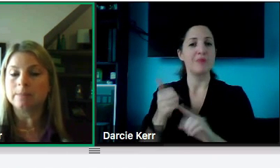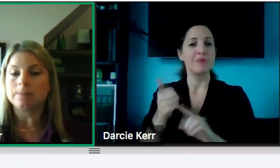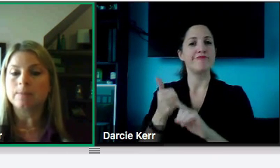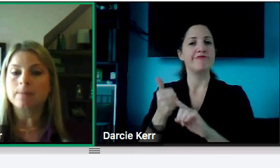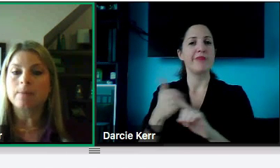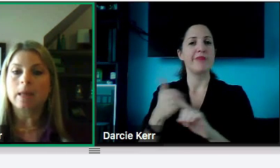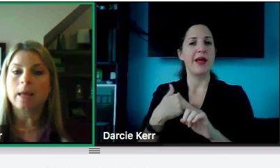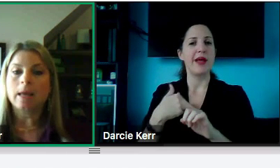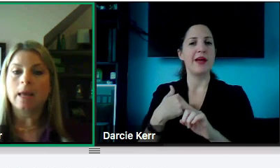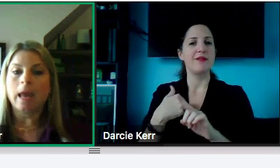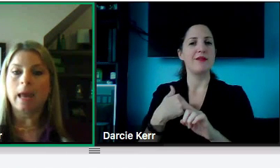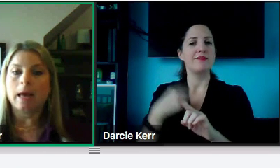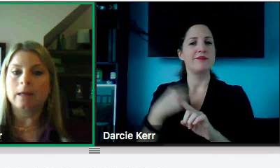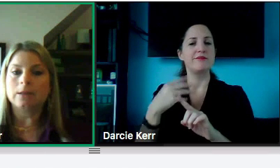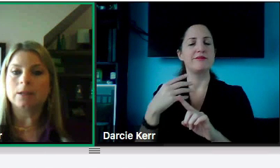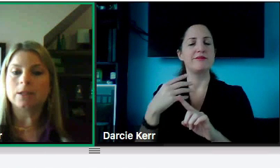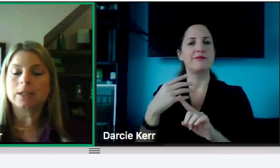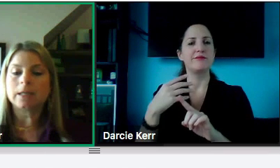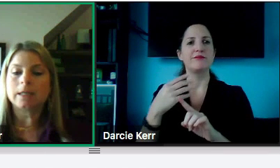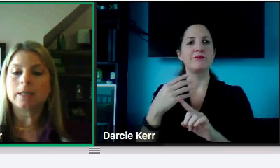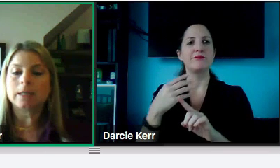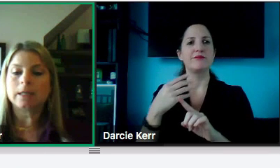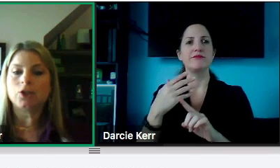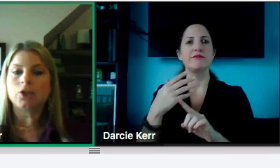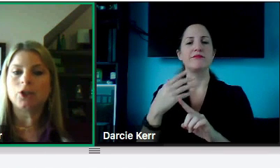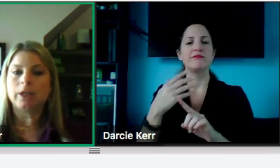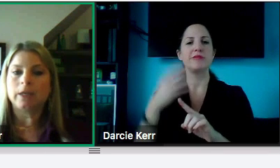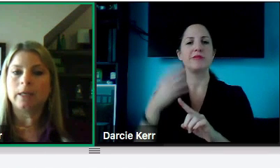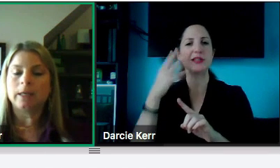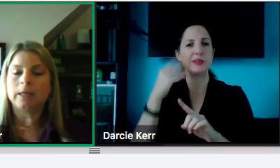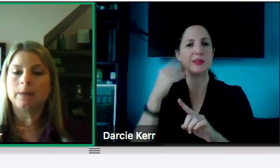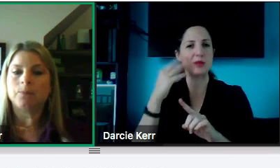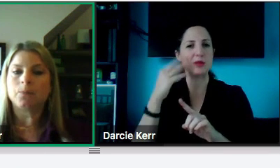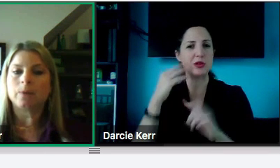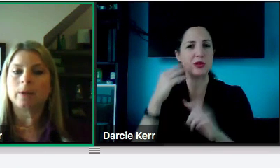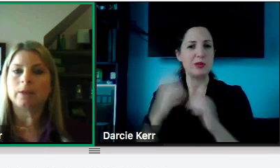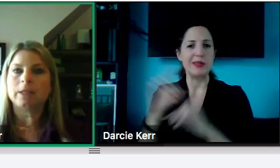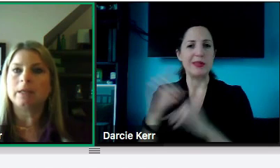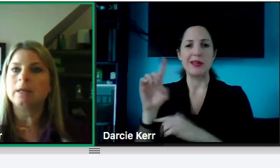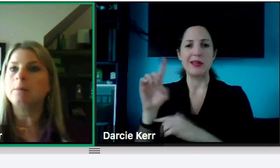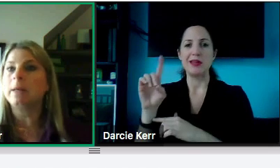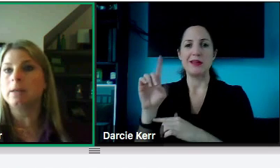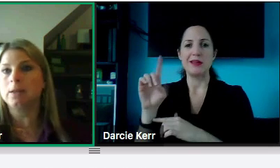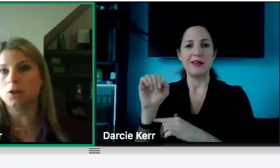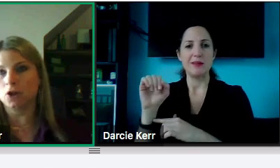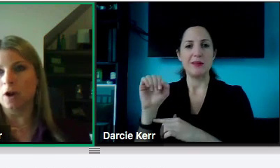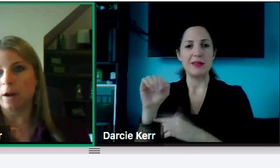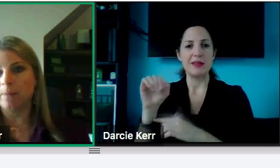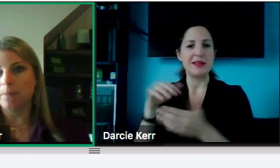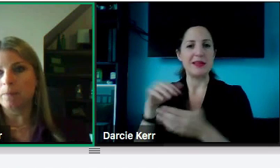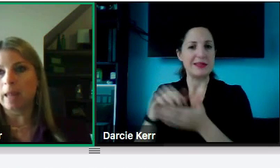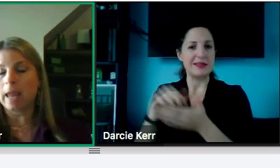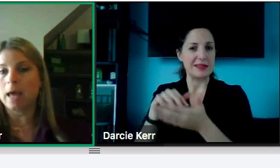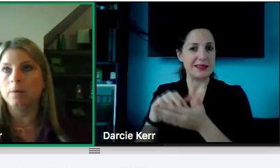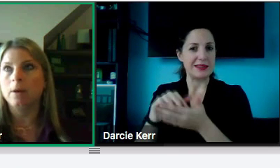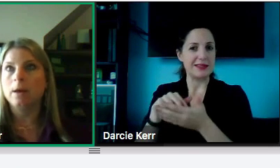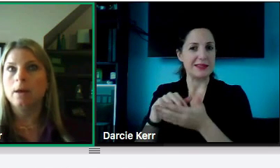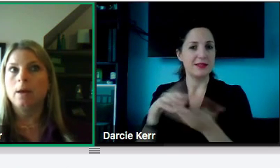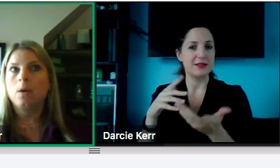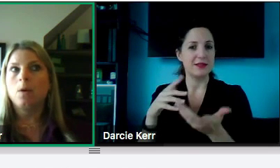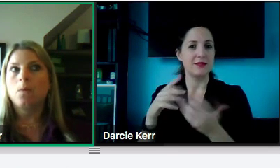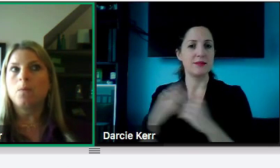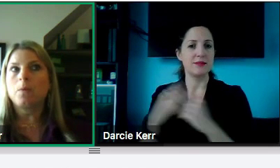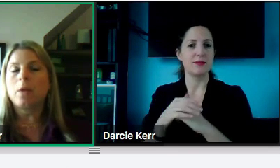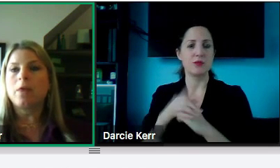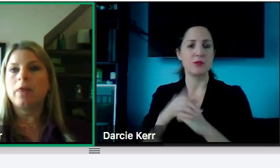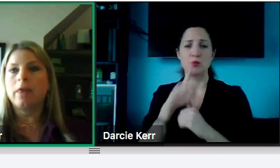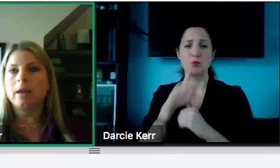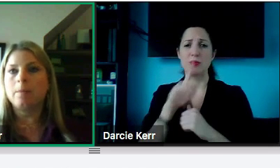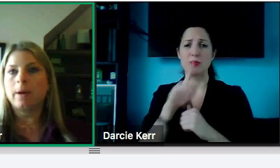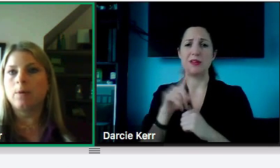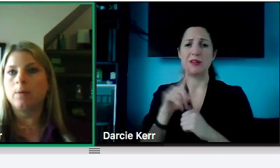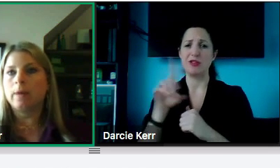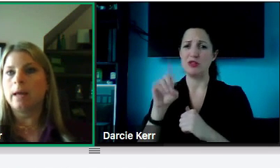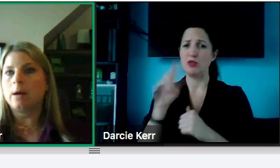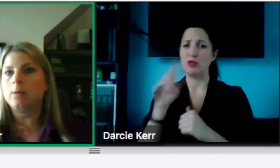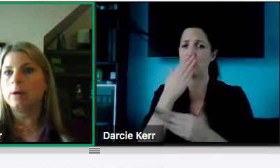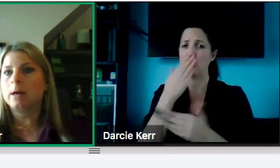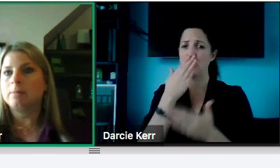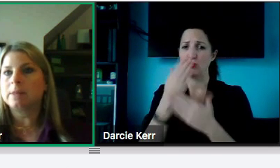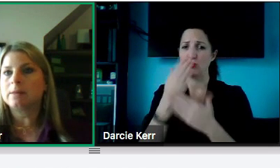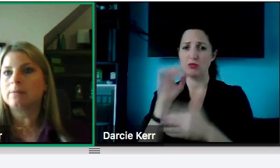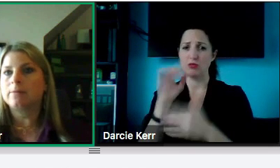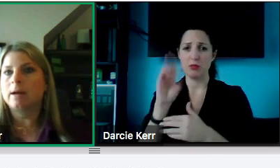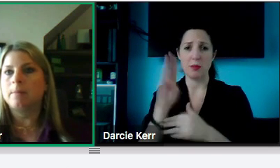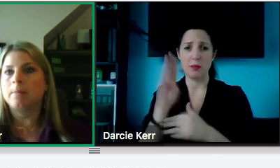studies, and she did an amazing job. And the thing about